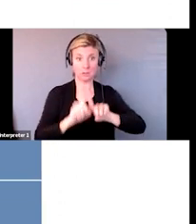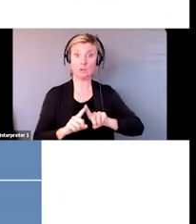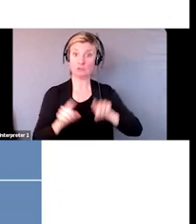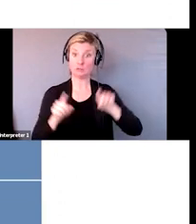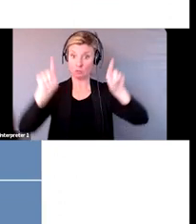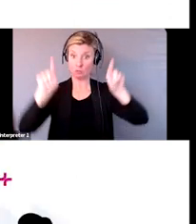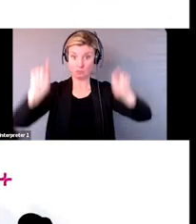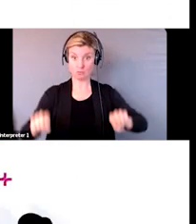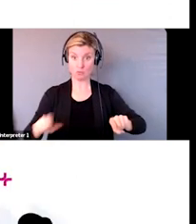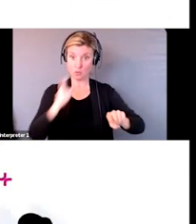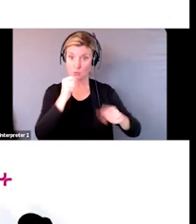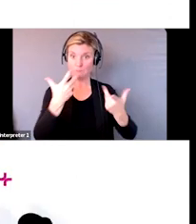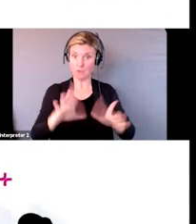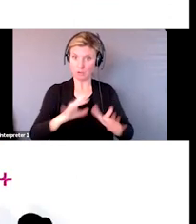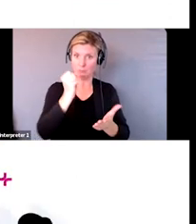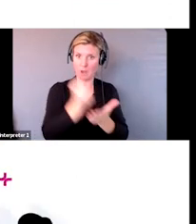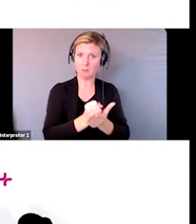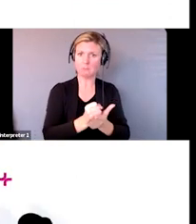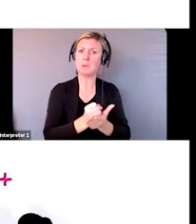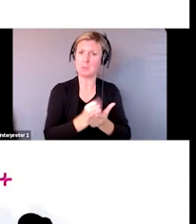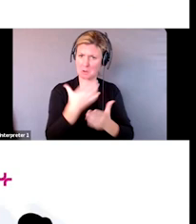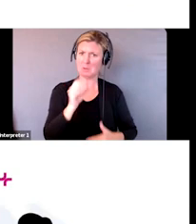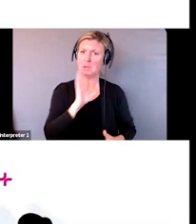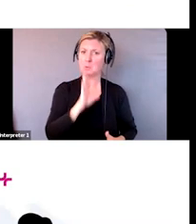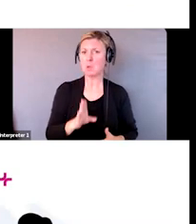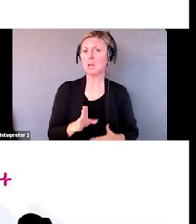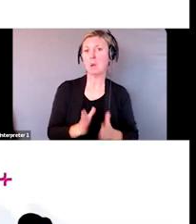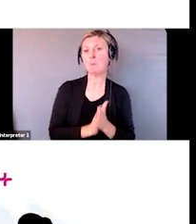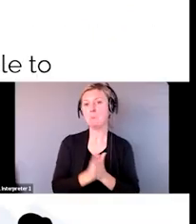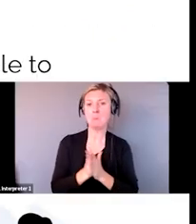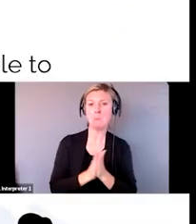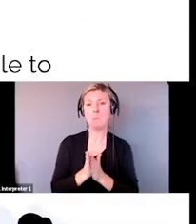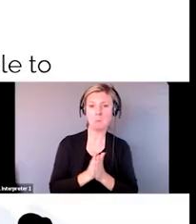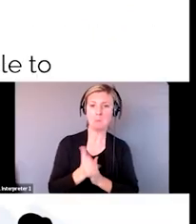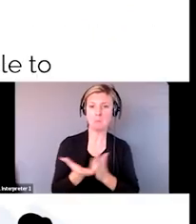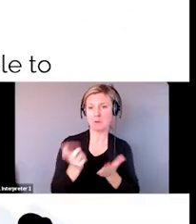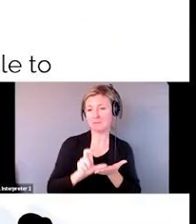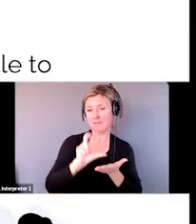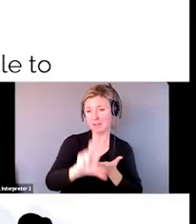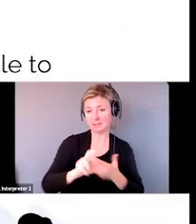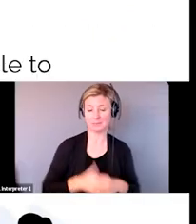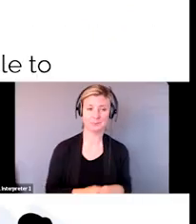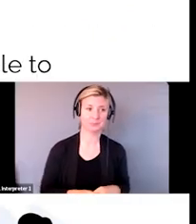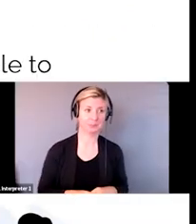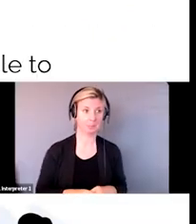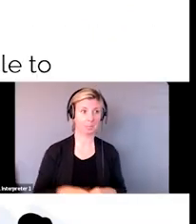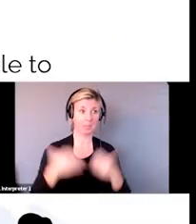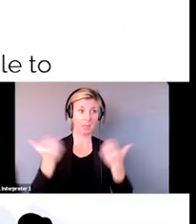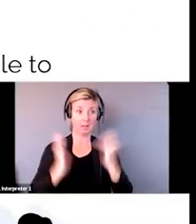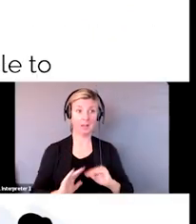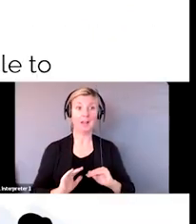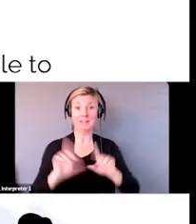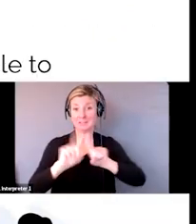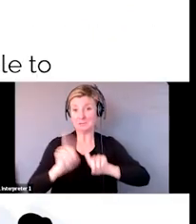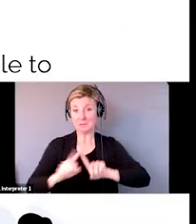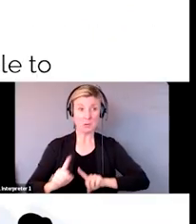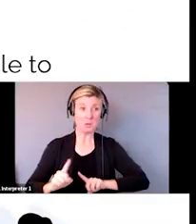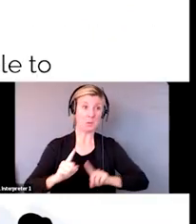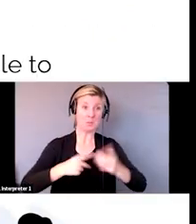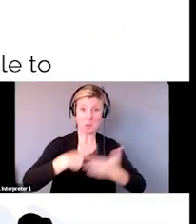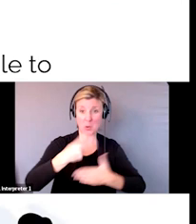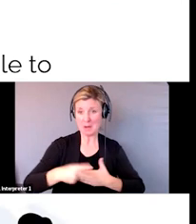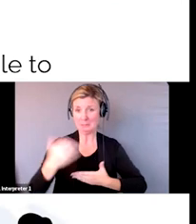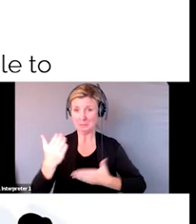from that. IPON programs and services that can help you, I'm going to go over really fast because I know that we are approaching